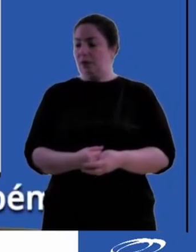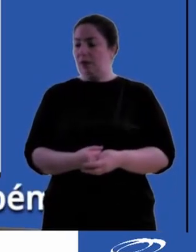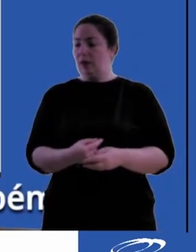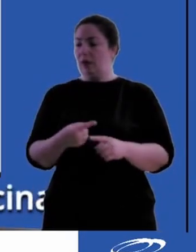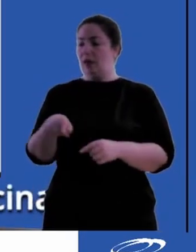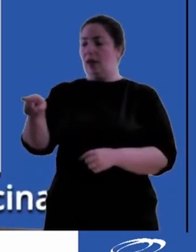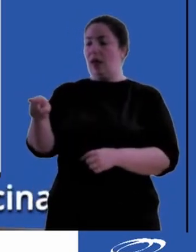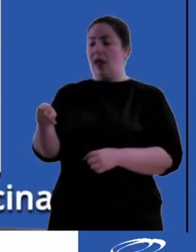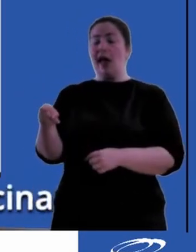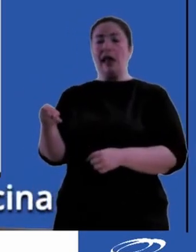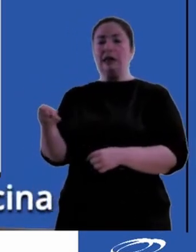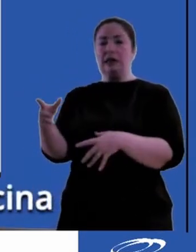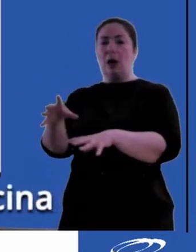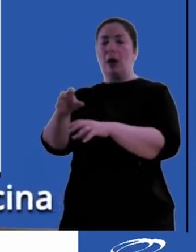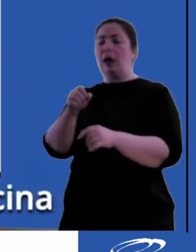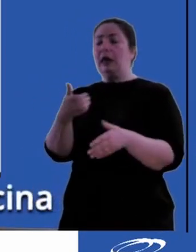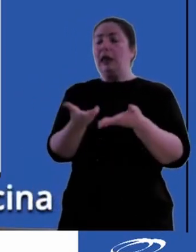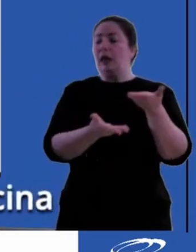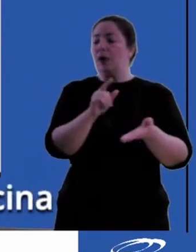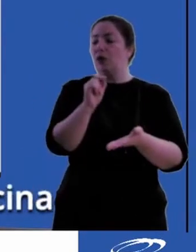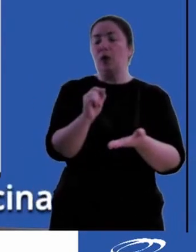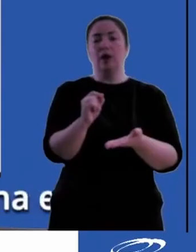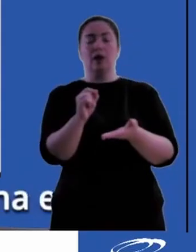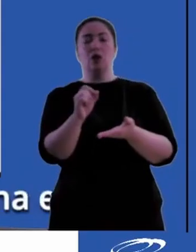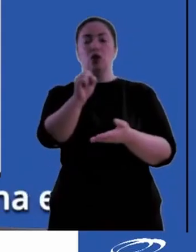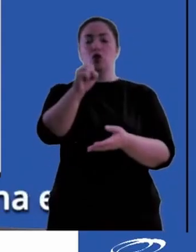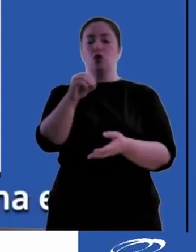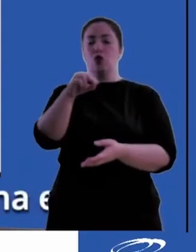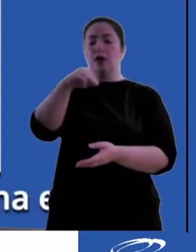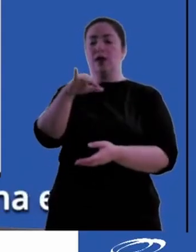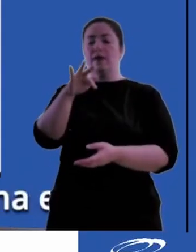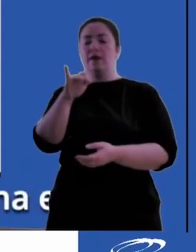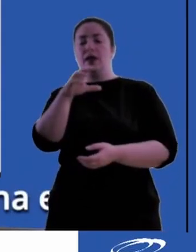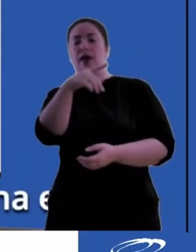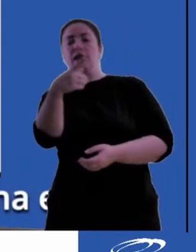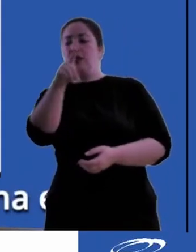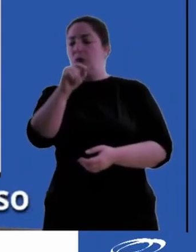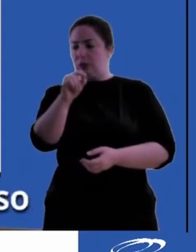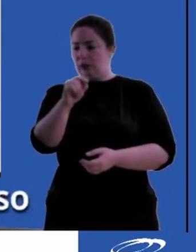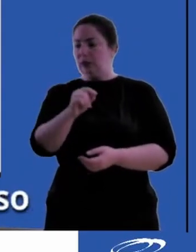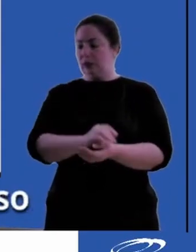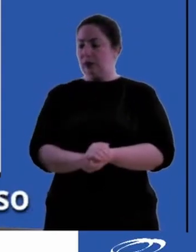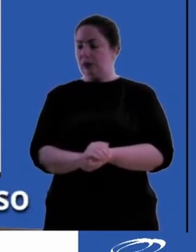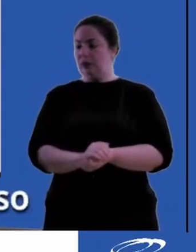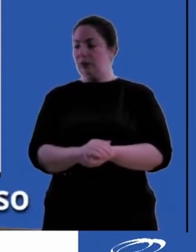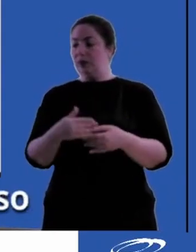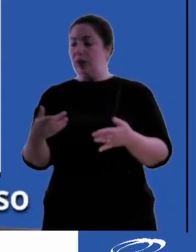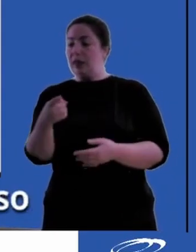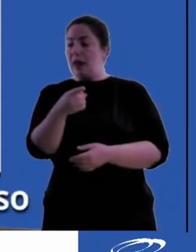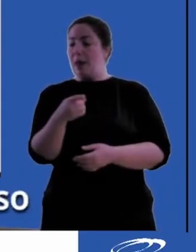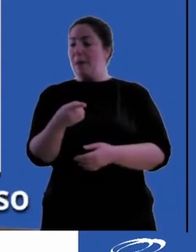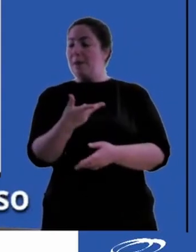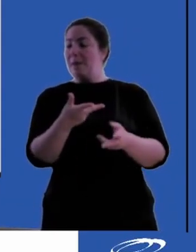implant sonication. He also received 6 weeks of intravenous cefepime and vancomycin and had a vancomycin and gentamicin spacer